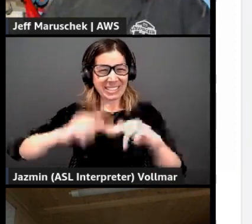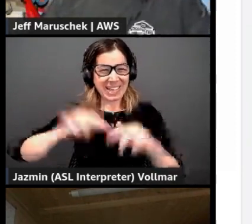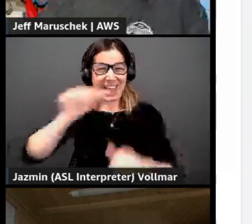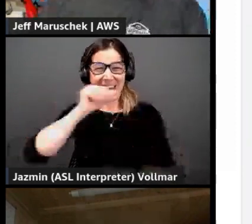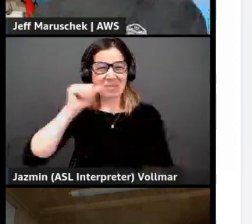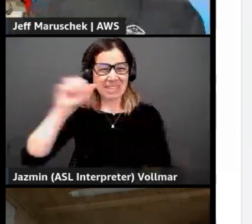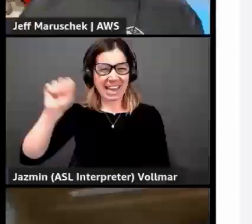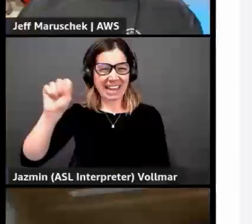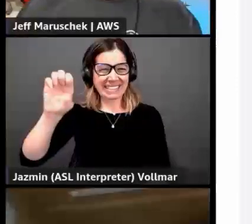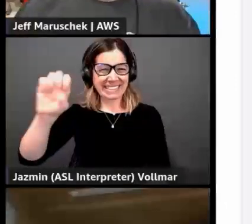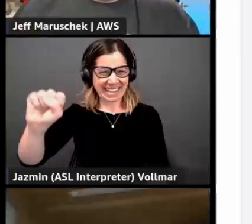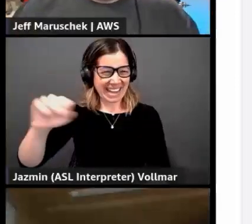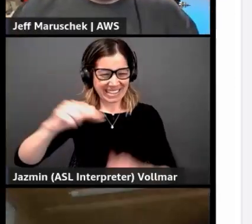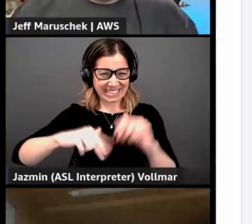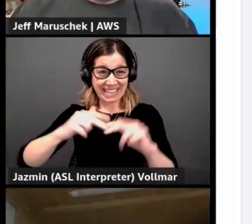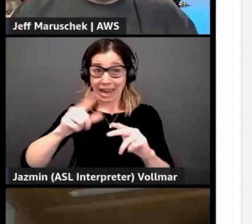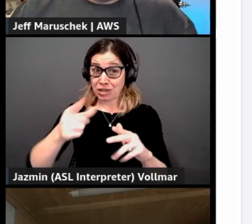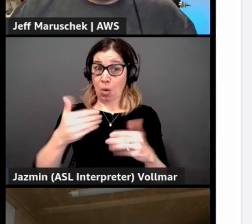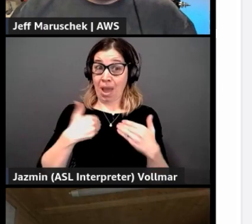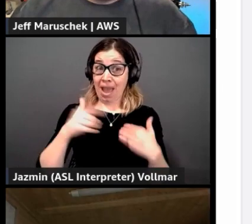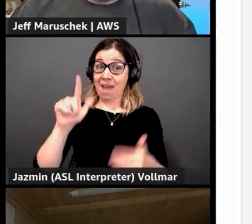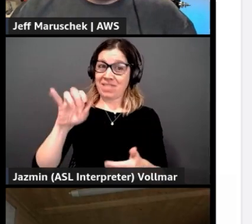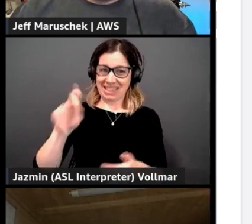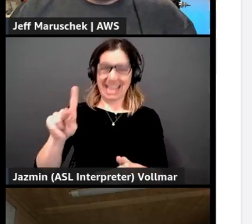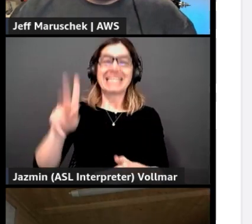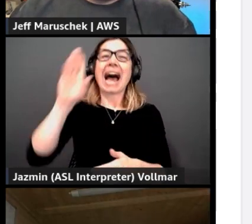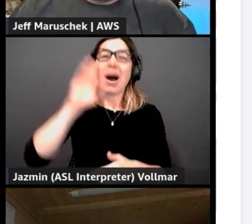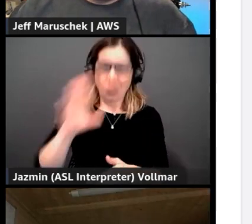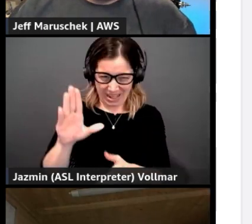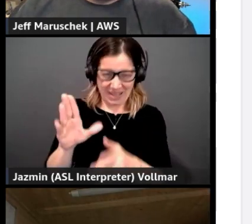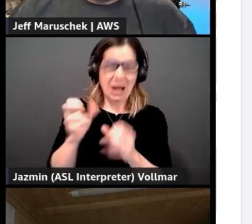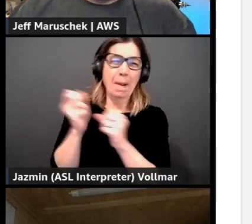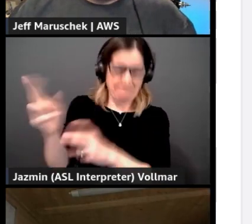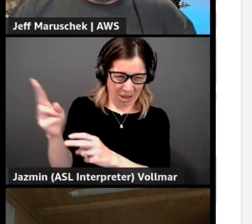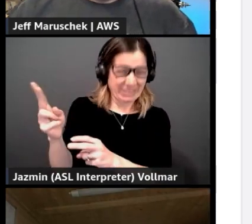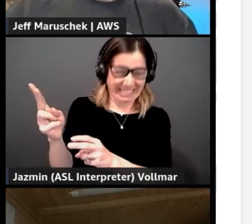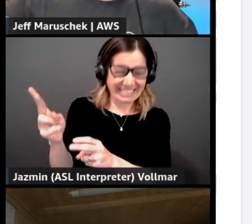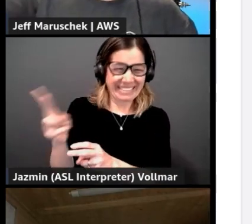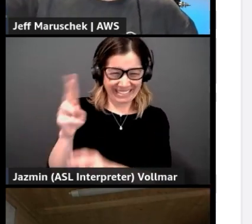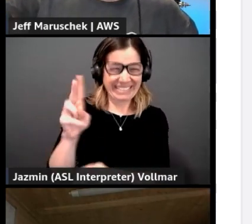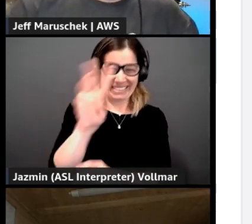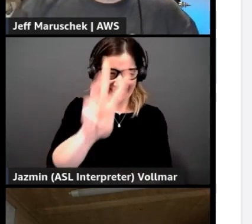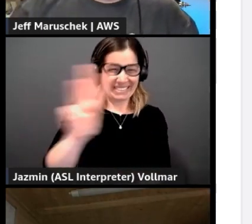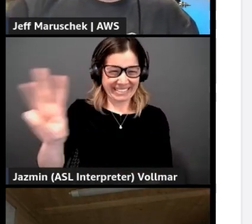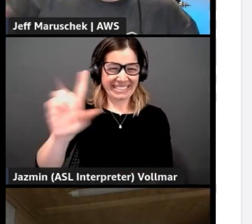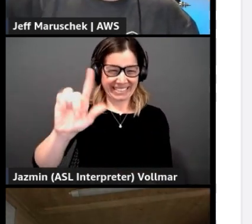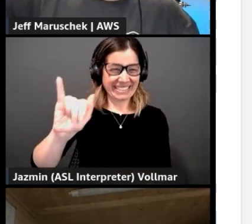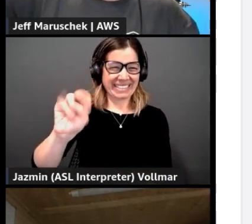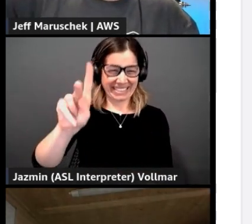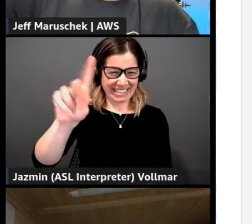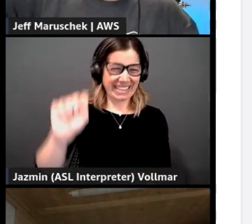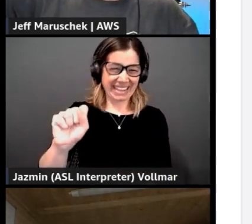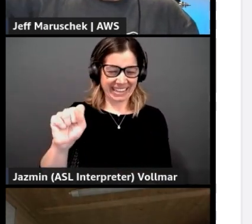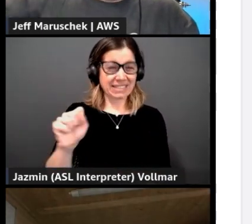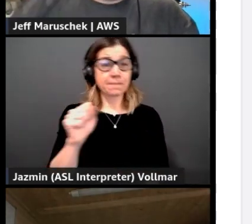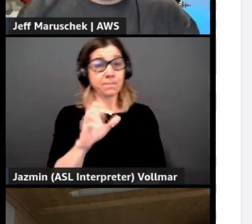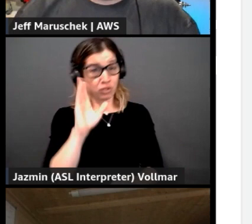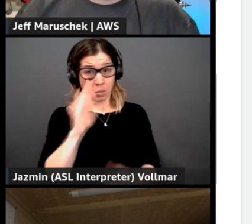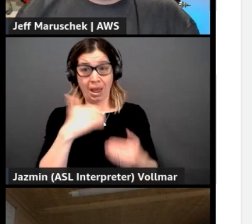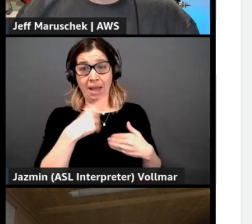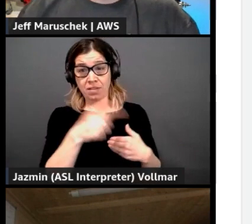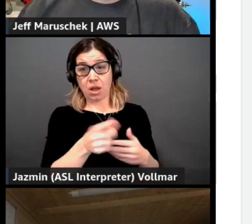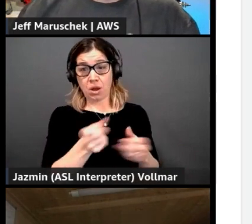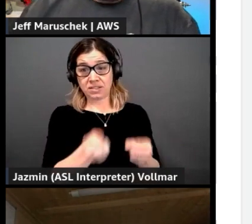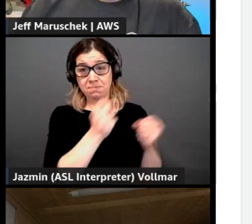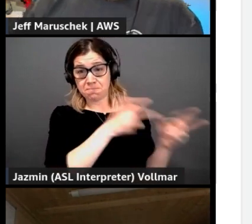So I've got the links. I can get the links and post them. But it's we'll have those posted in the